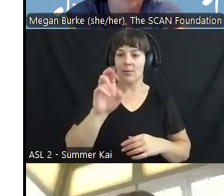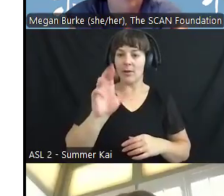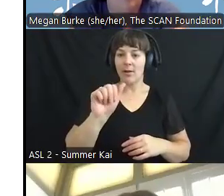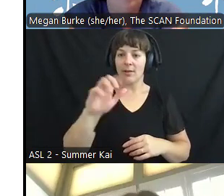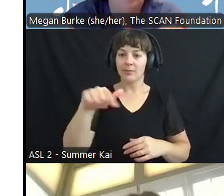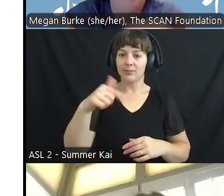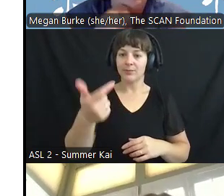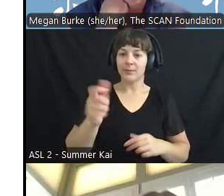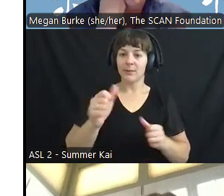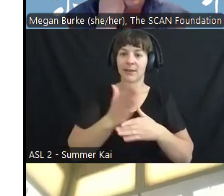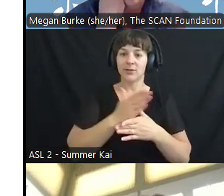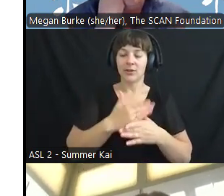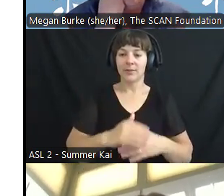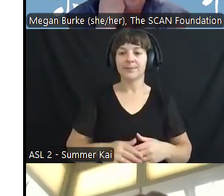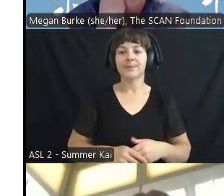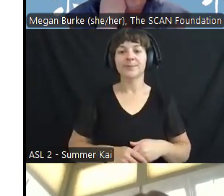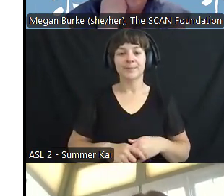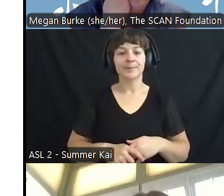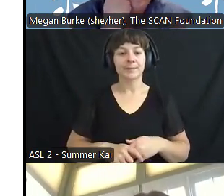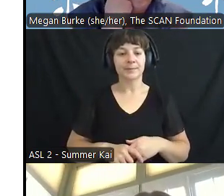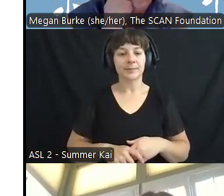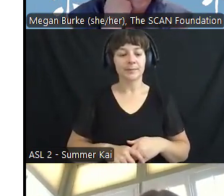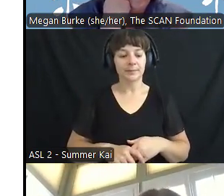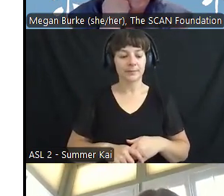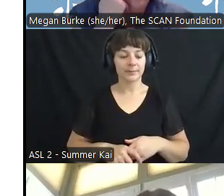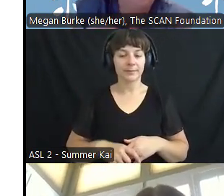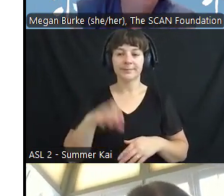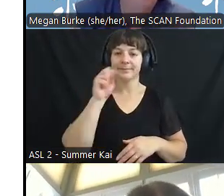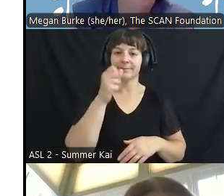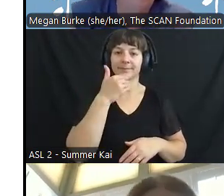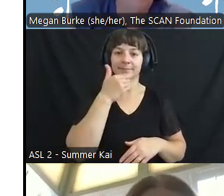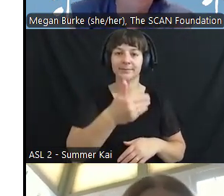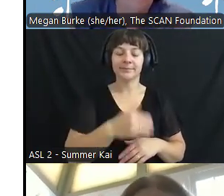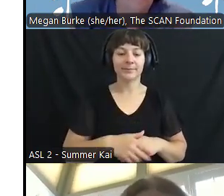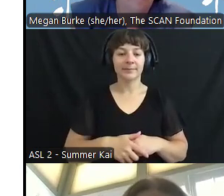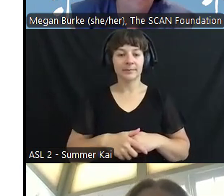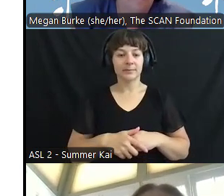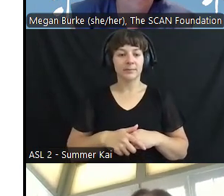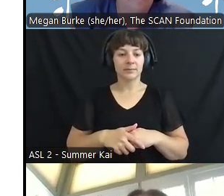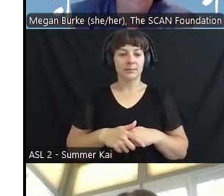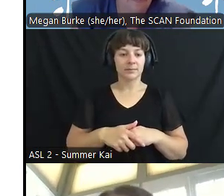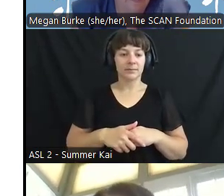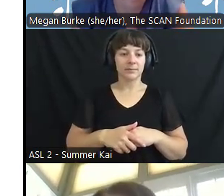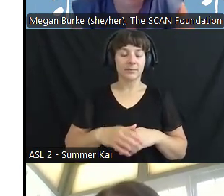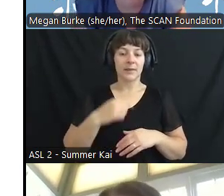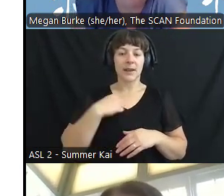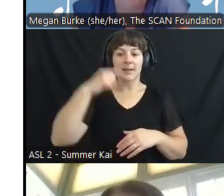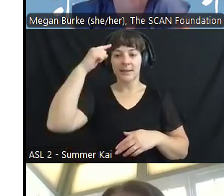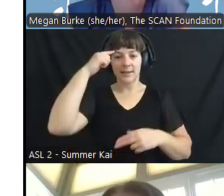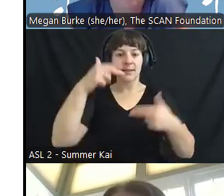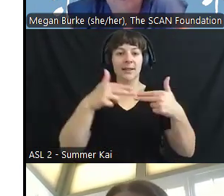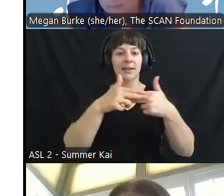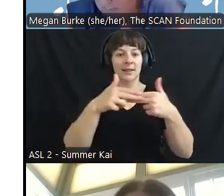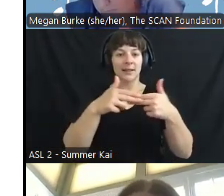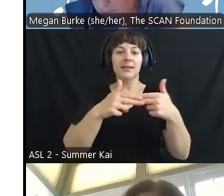share your thoughts that we had discussed before. Yes, thank you. Mm-hmm. I think the slide starts